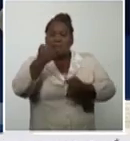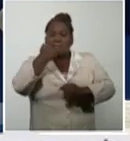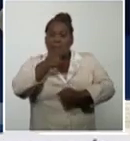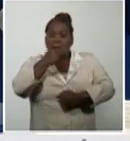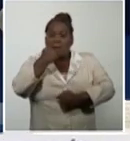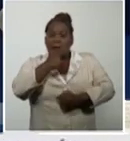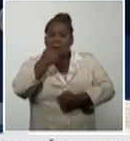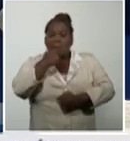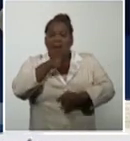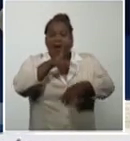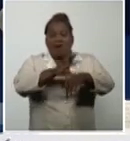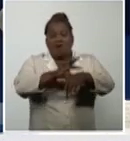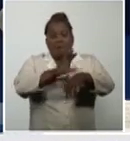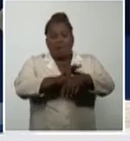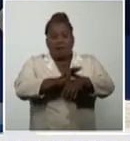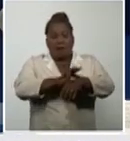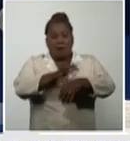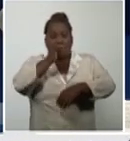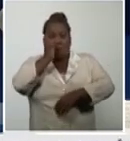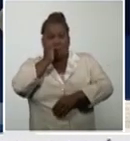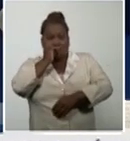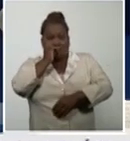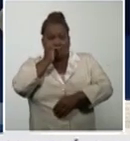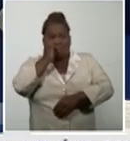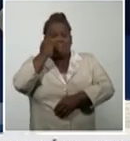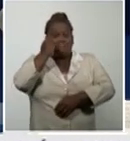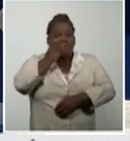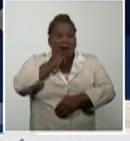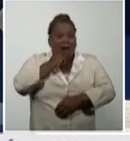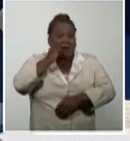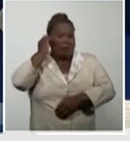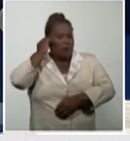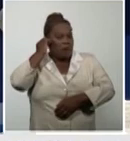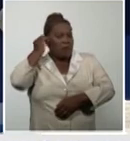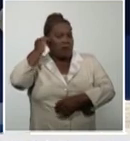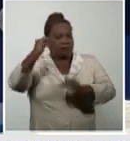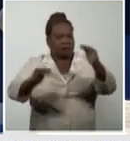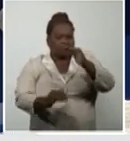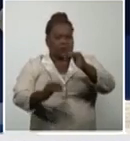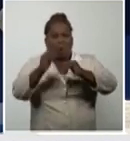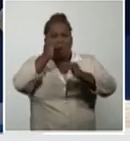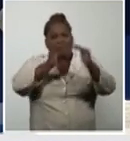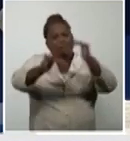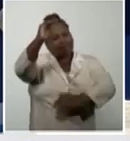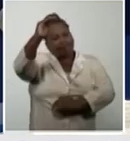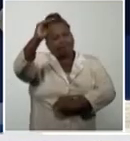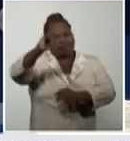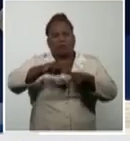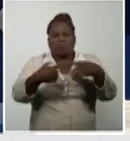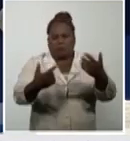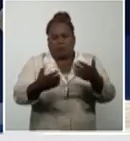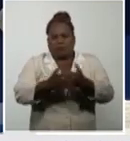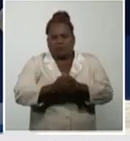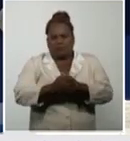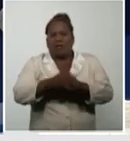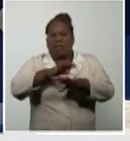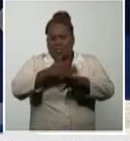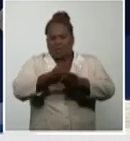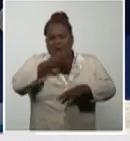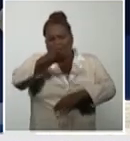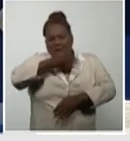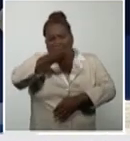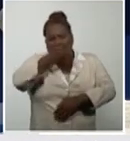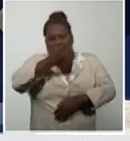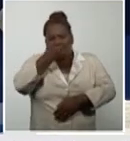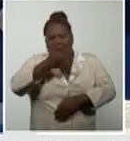where an explanation is given as to why the disease is more frequent in the male sex than